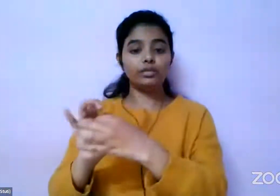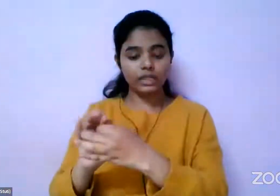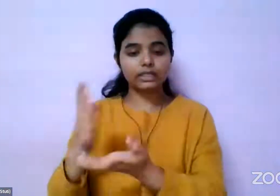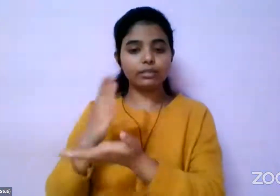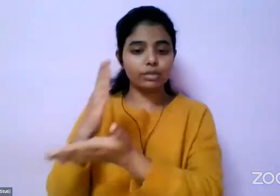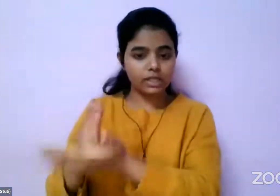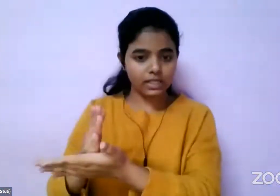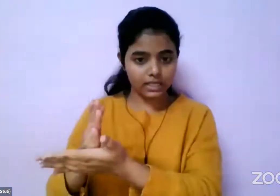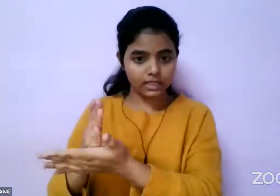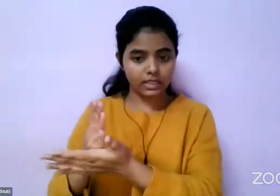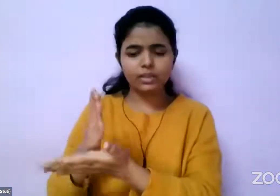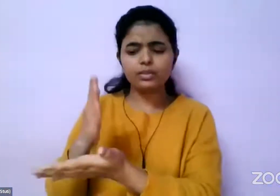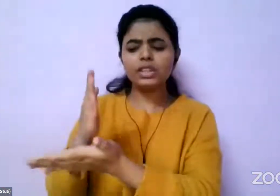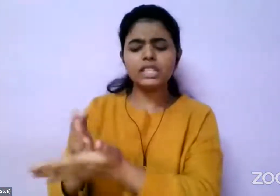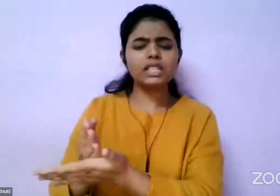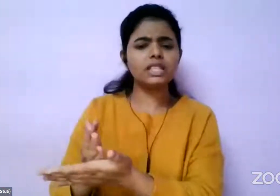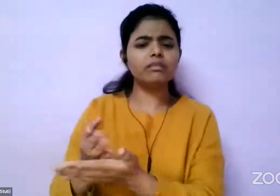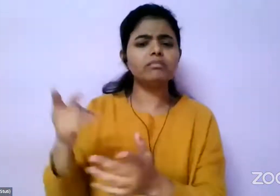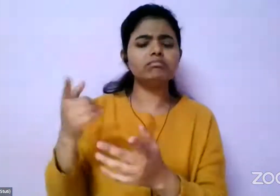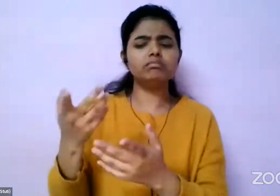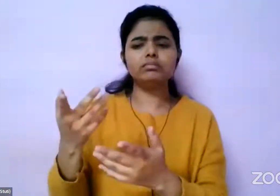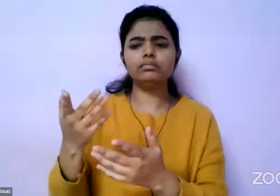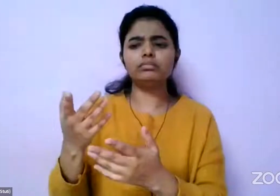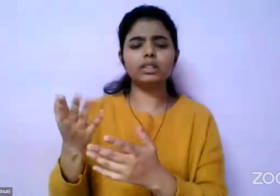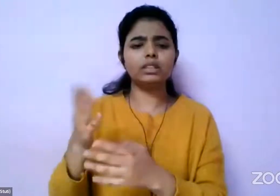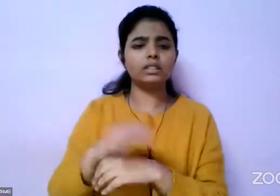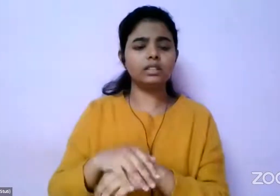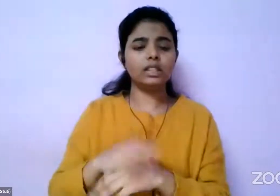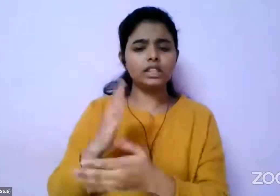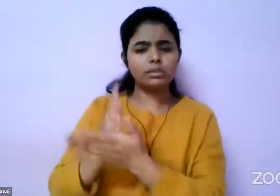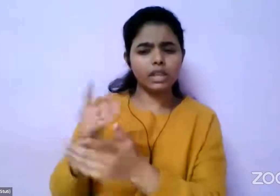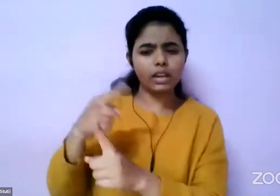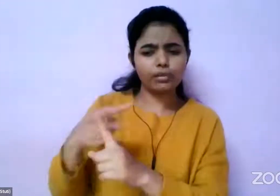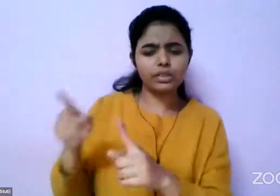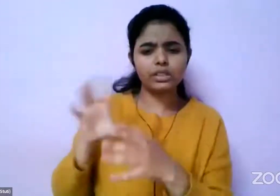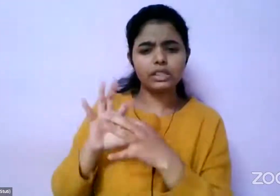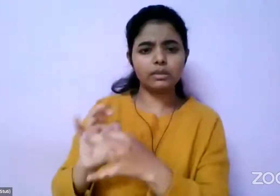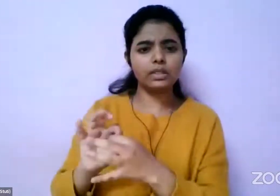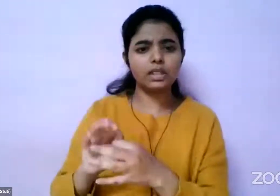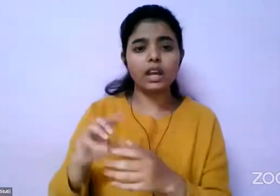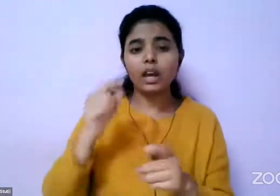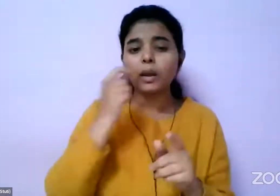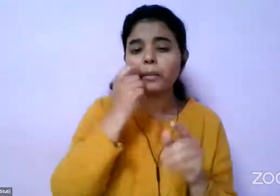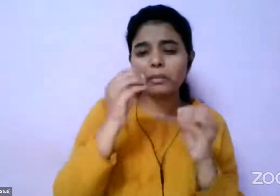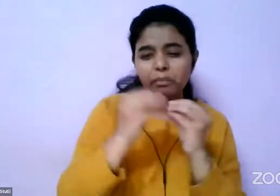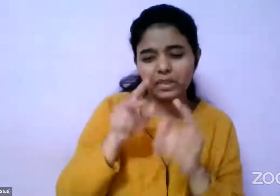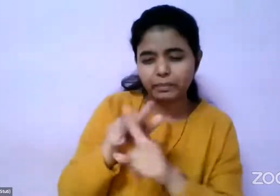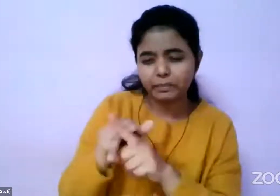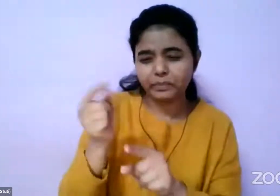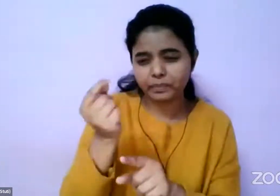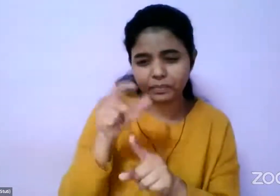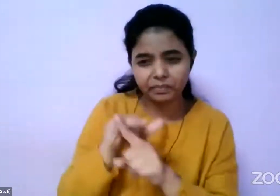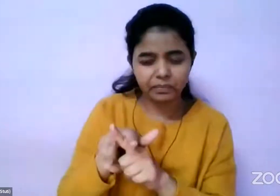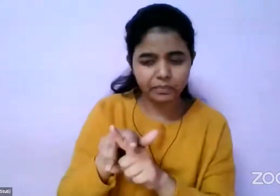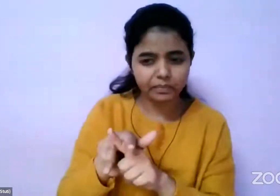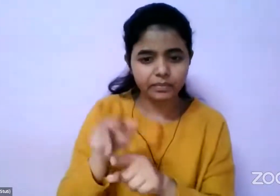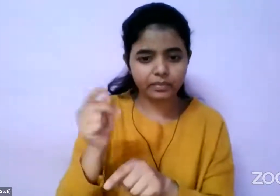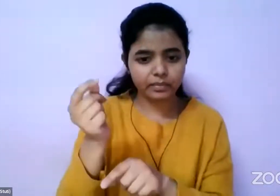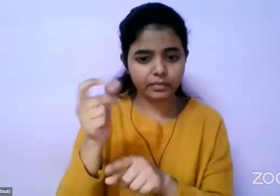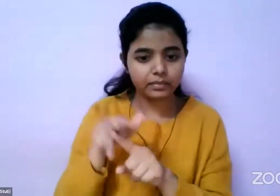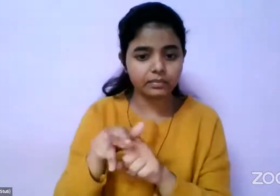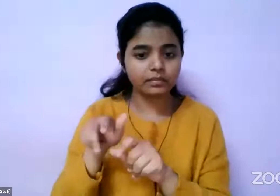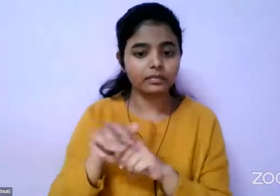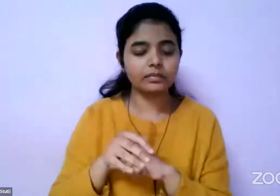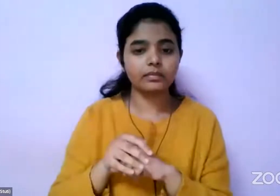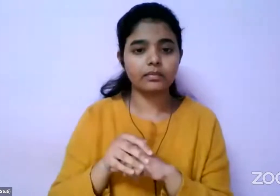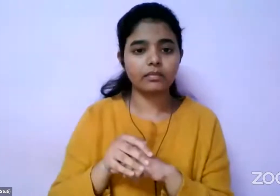about the resistance against disability, it is like... Dr. Mehar, can I just interrupt you for a moment? Yes, sir.